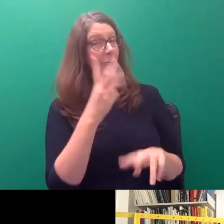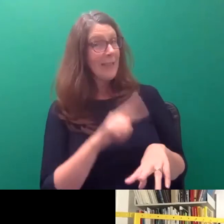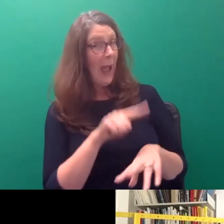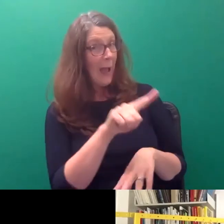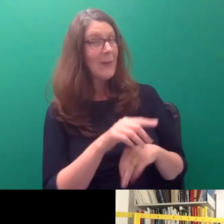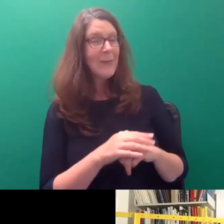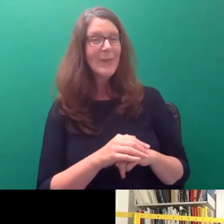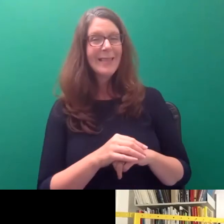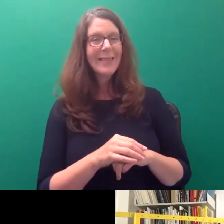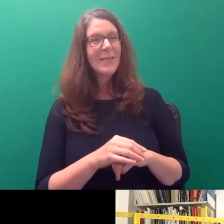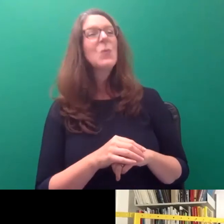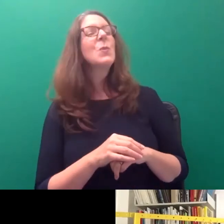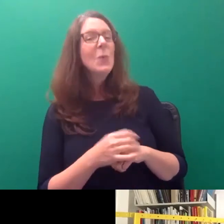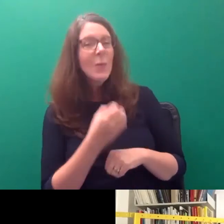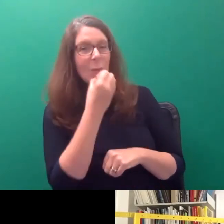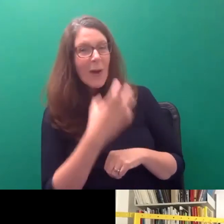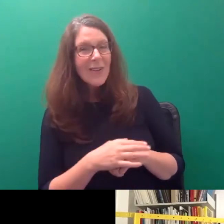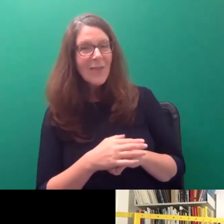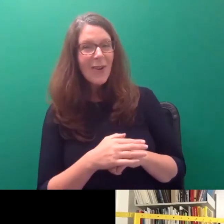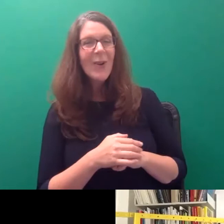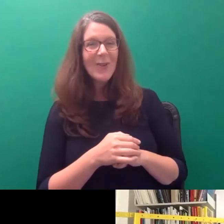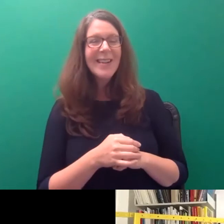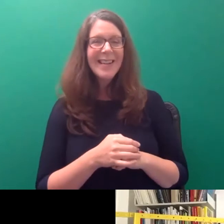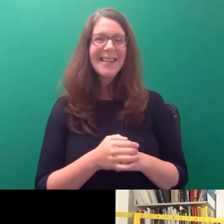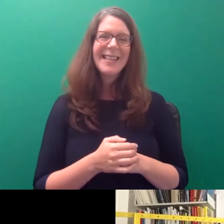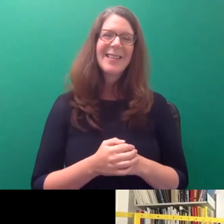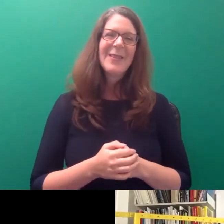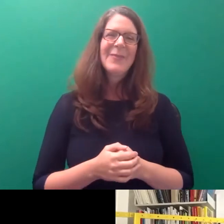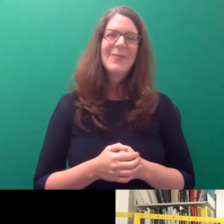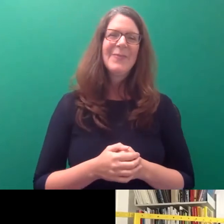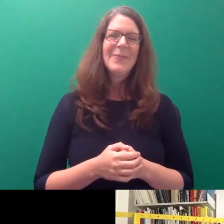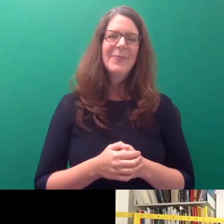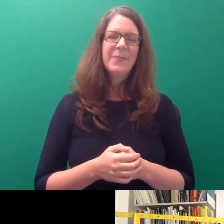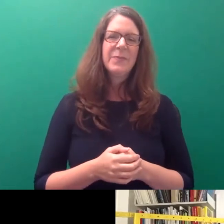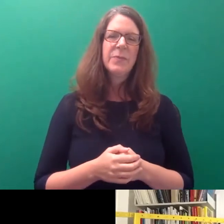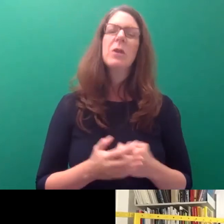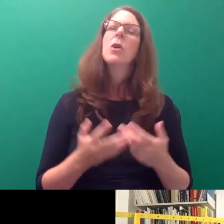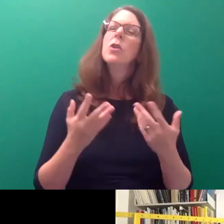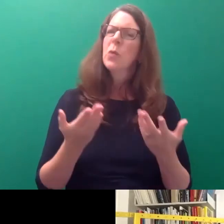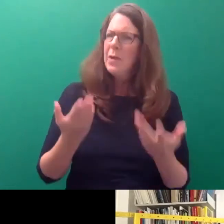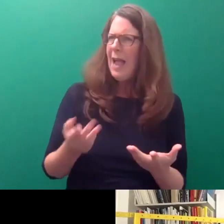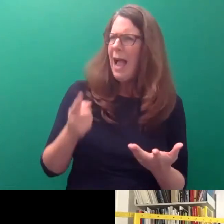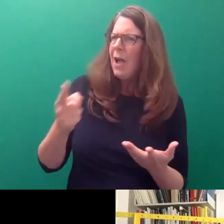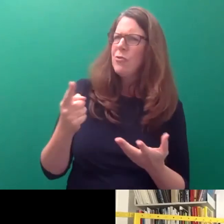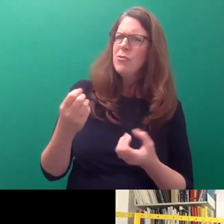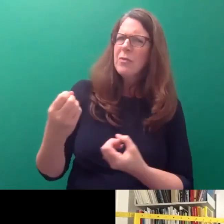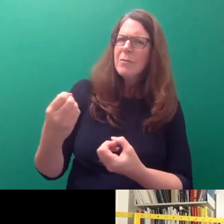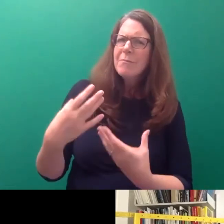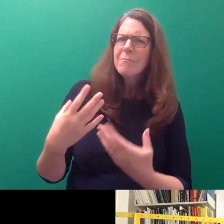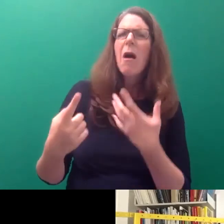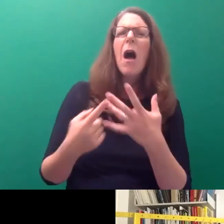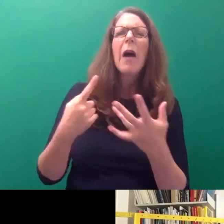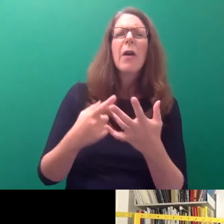Absolutely wonderful. Yeah, wonderfully inspiring. But yeah. In terms of kind of segue, you've mentioned other influences as well. So